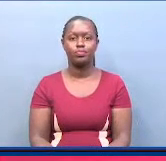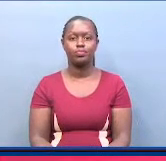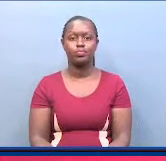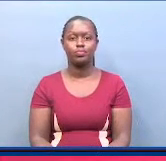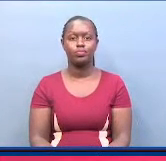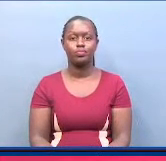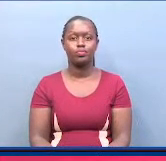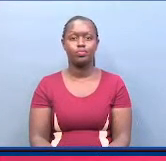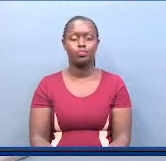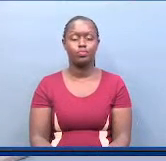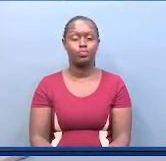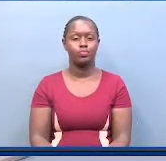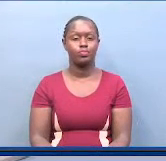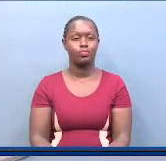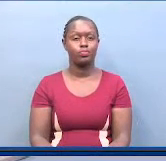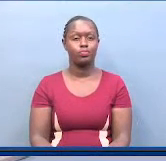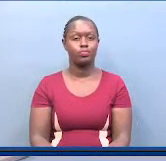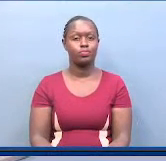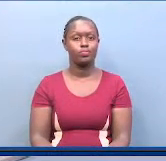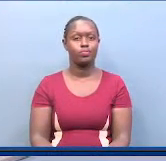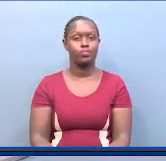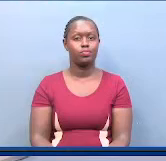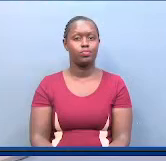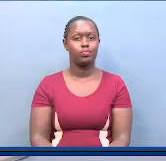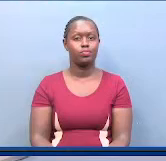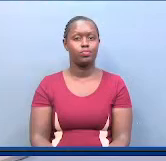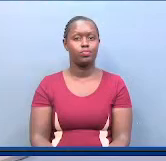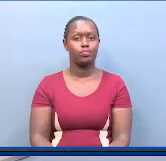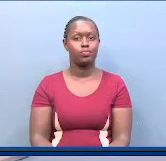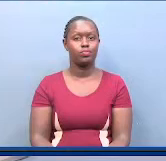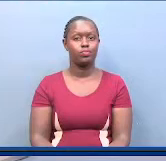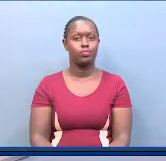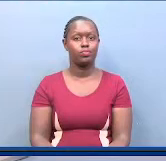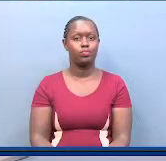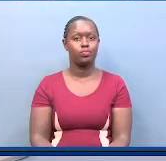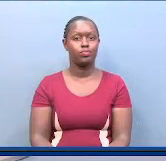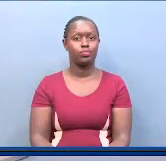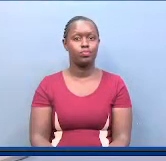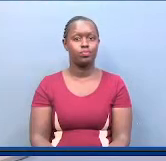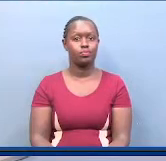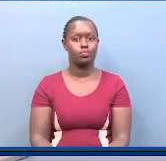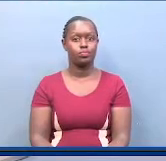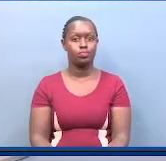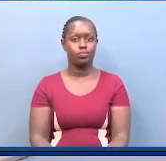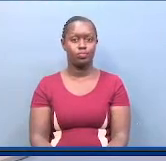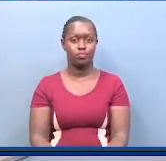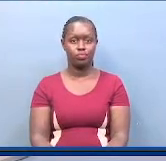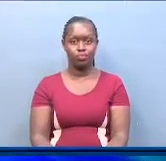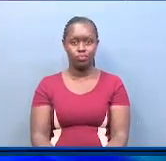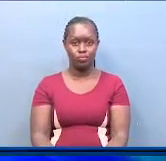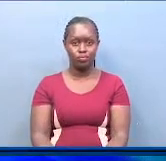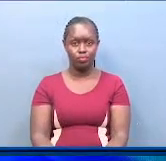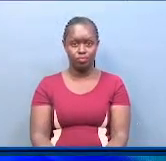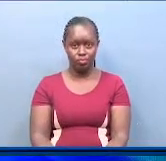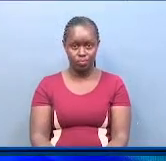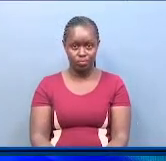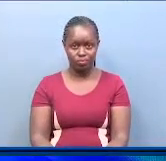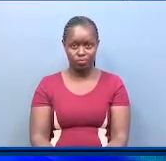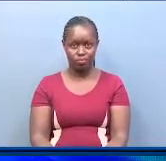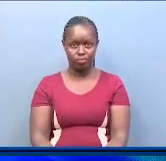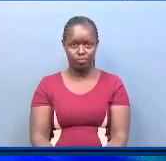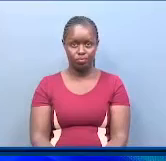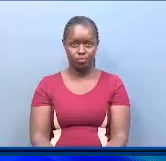high. People are discovering that the election cannot be postponed. And by